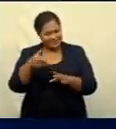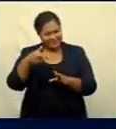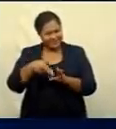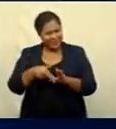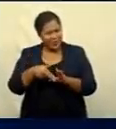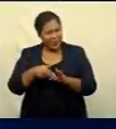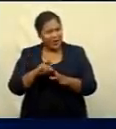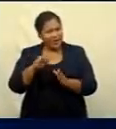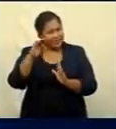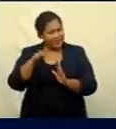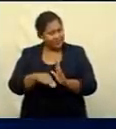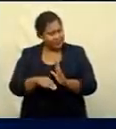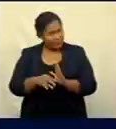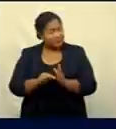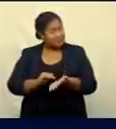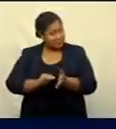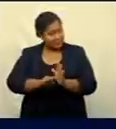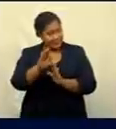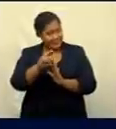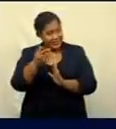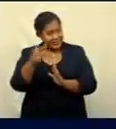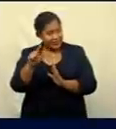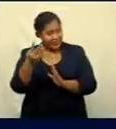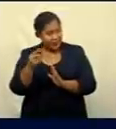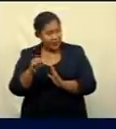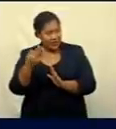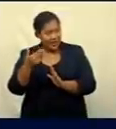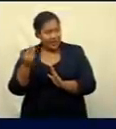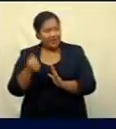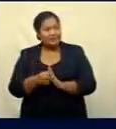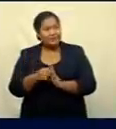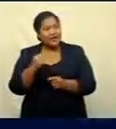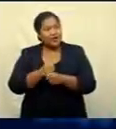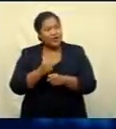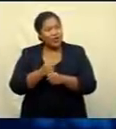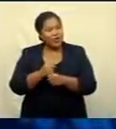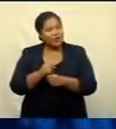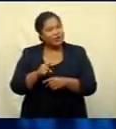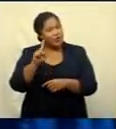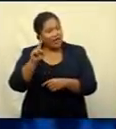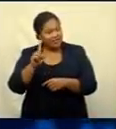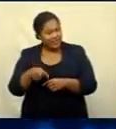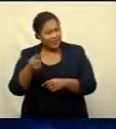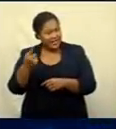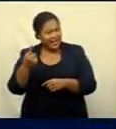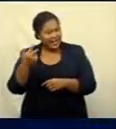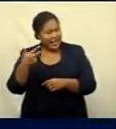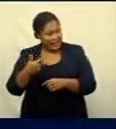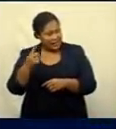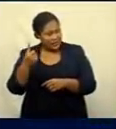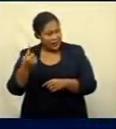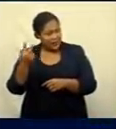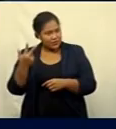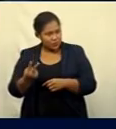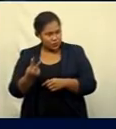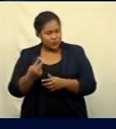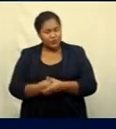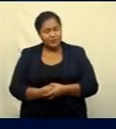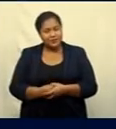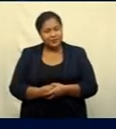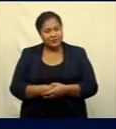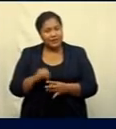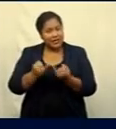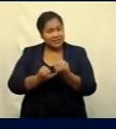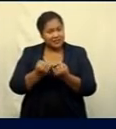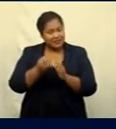to end at $74 a barrel. Gold rose a few dollars to close at $1,812 per ounce, and